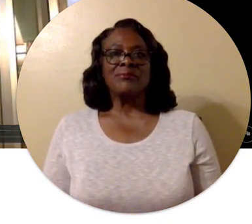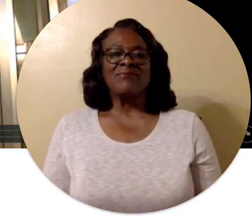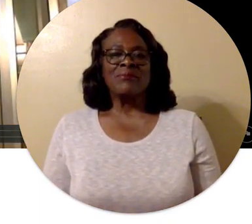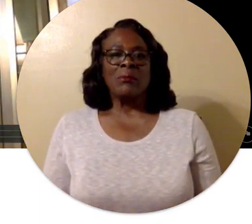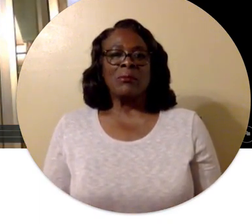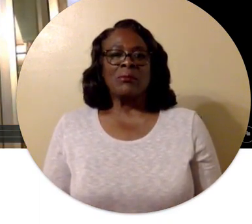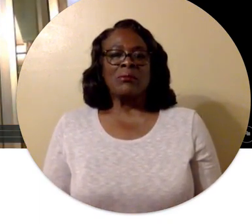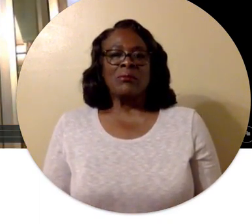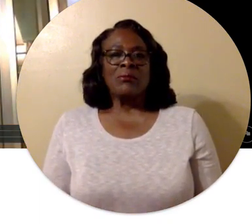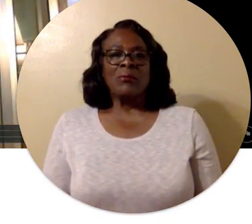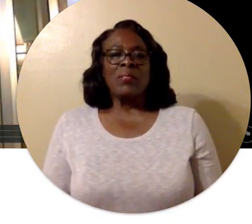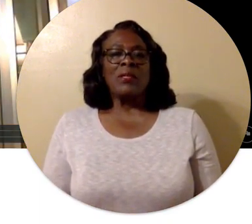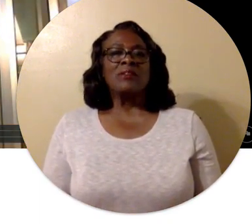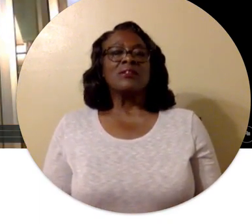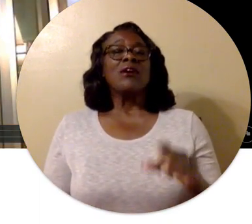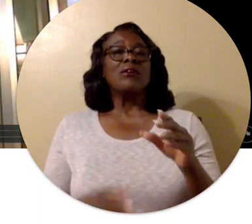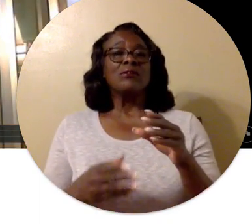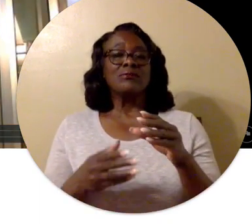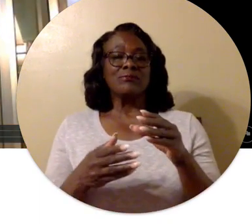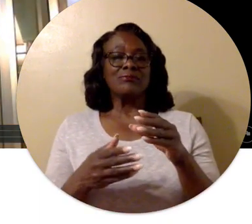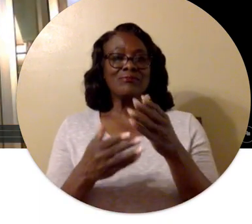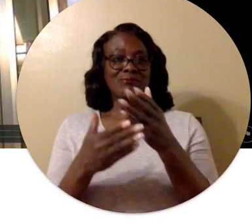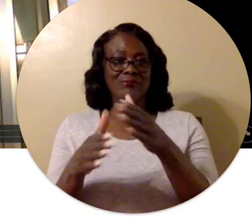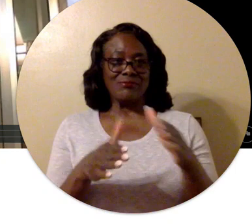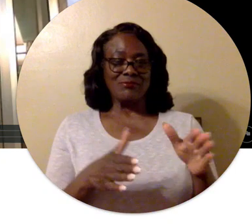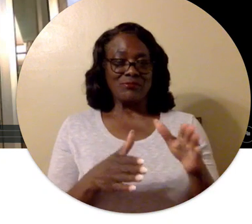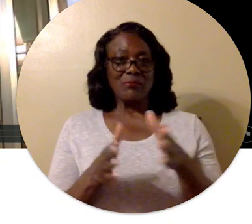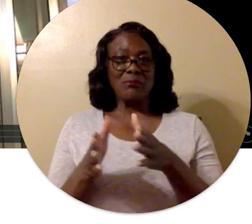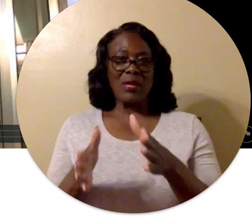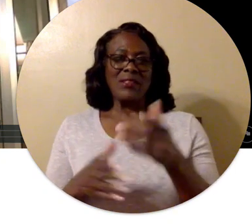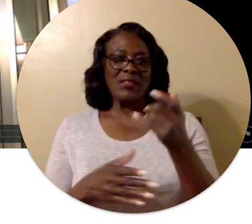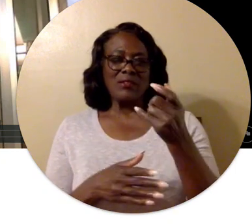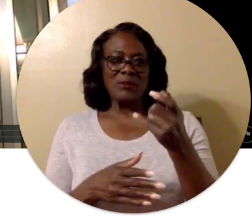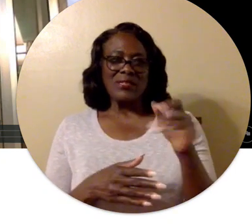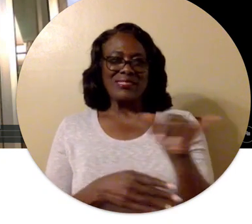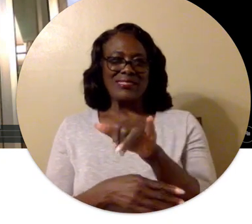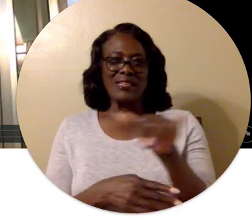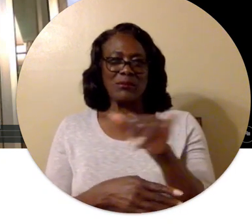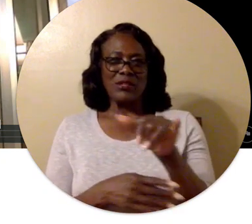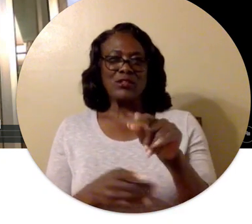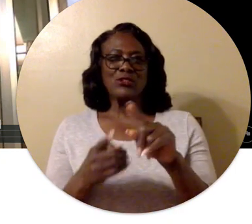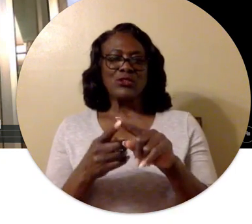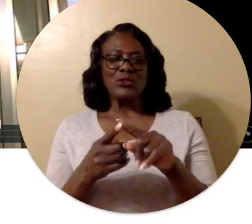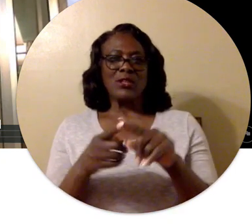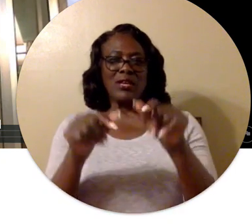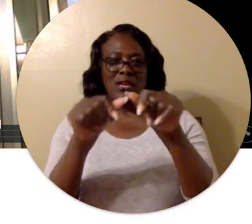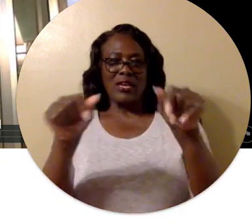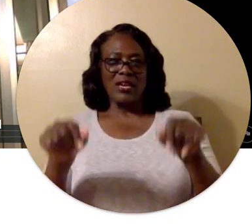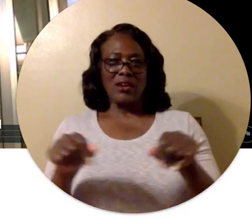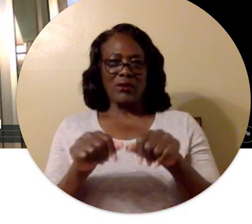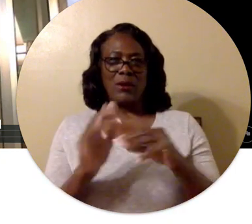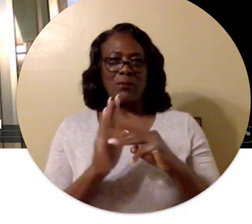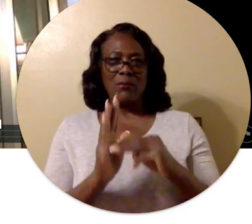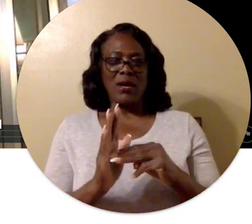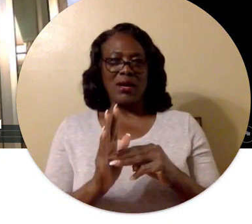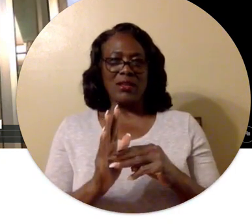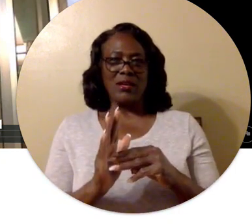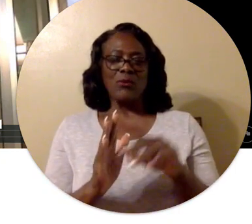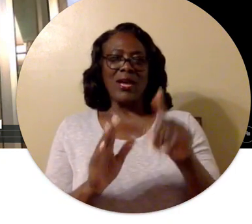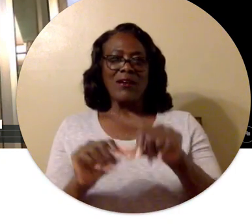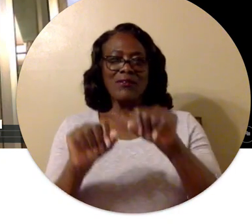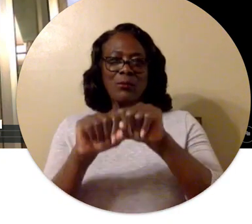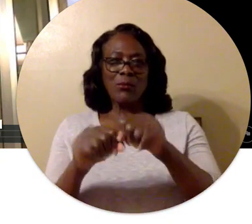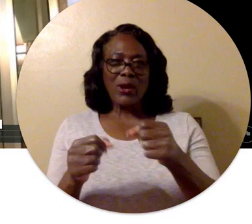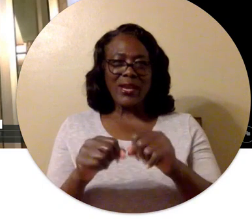So, our distributive method or our FOIL method is a little bit similar to the area model in that we have to break apart